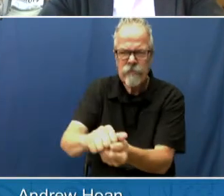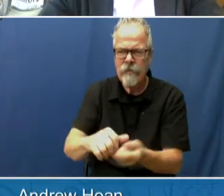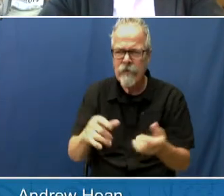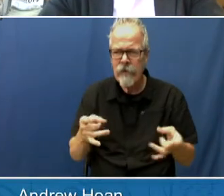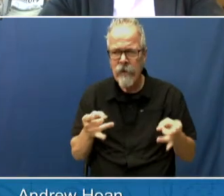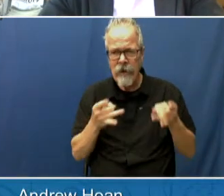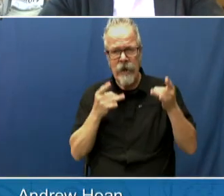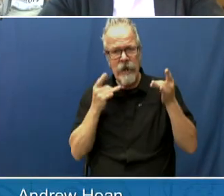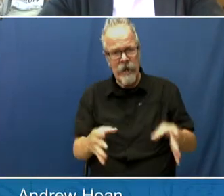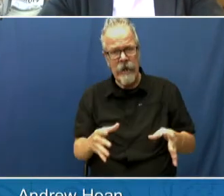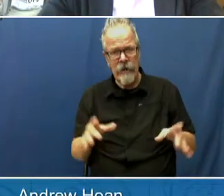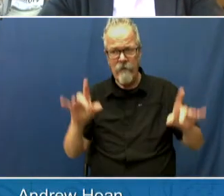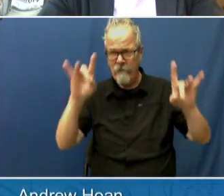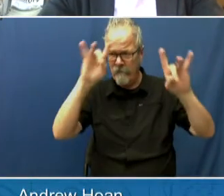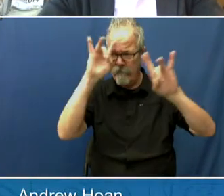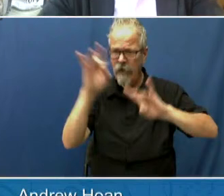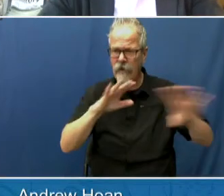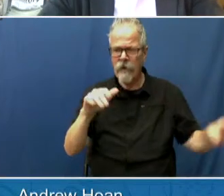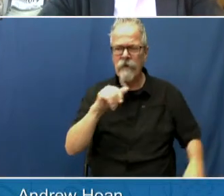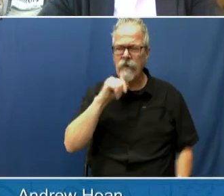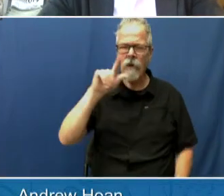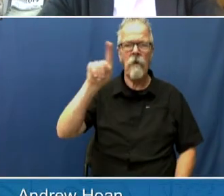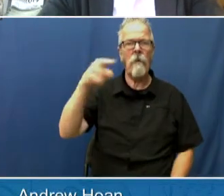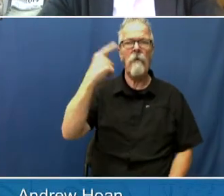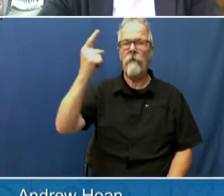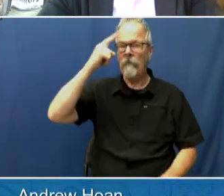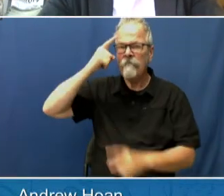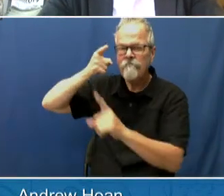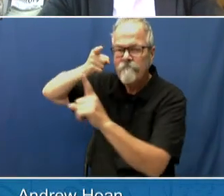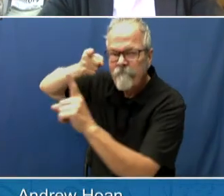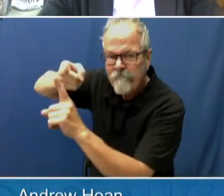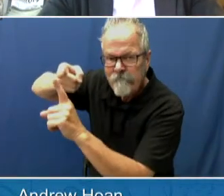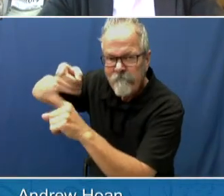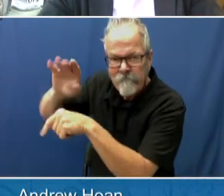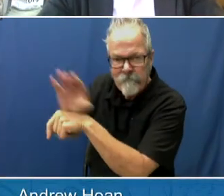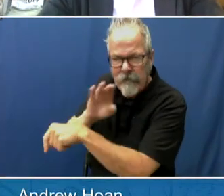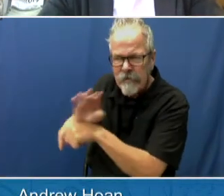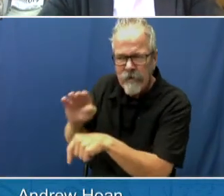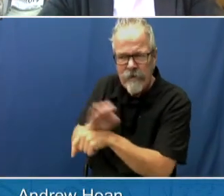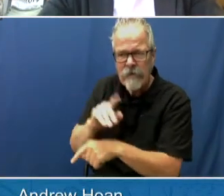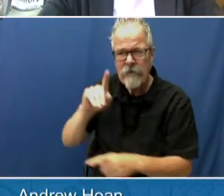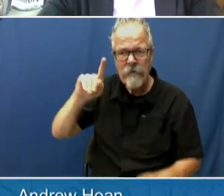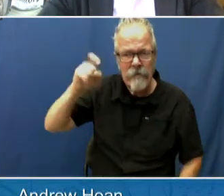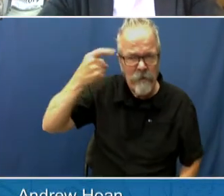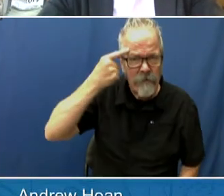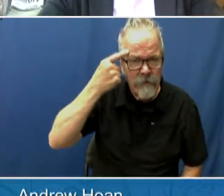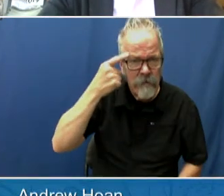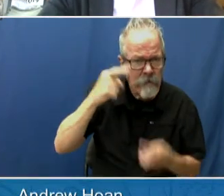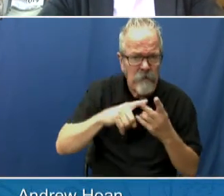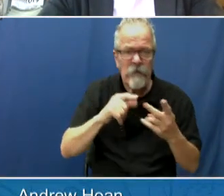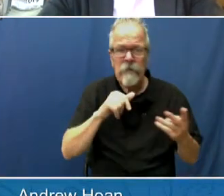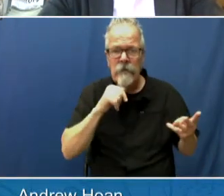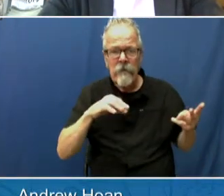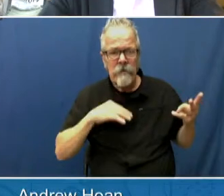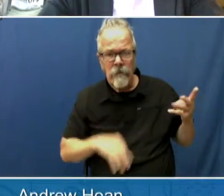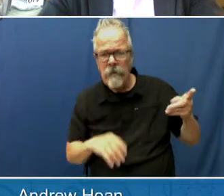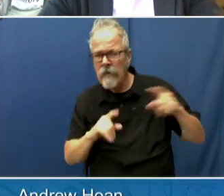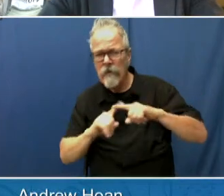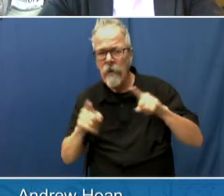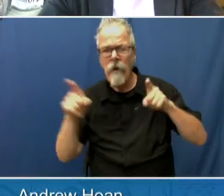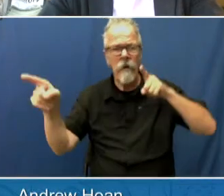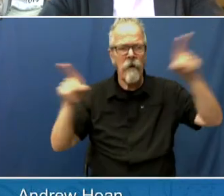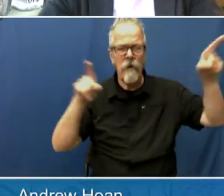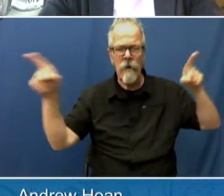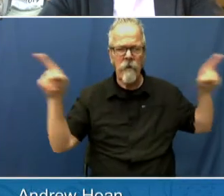a labor issue or a government job or a nonprofit job to respond to. It is a human issue and a